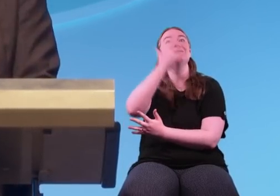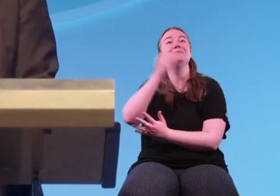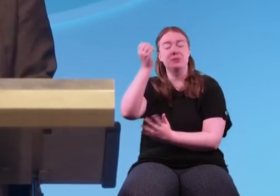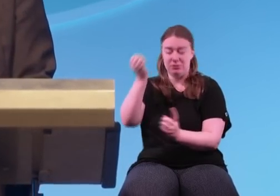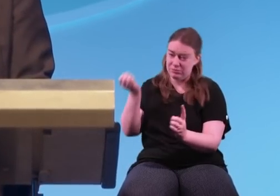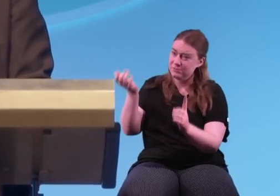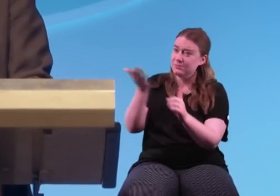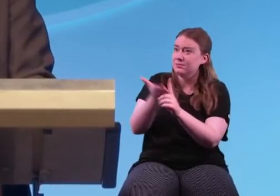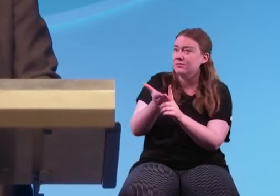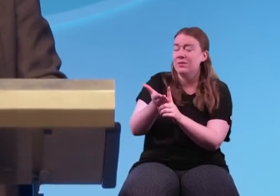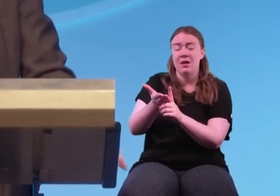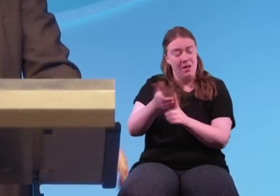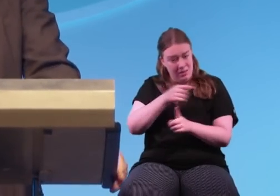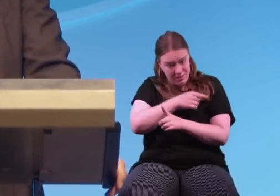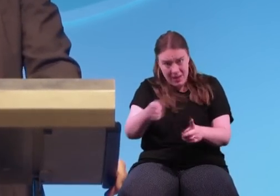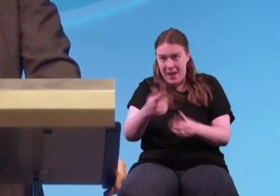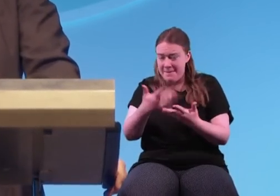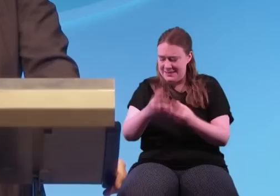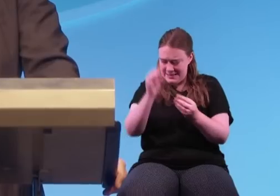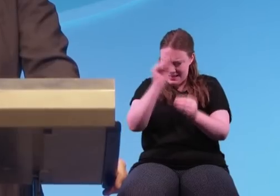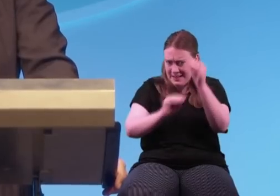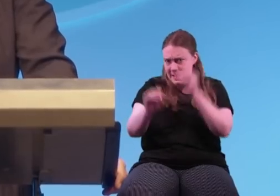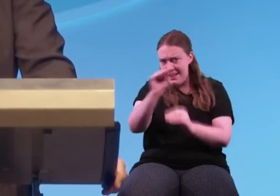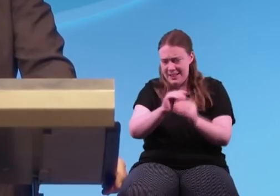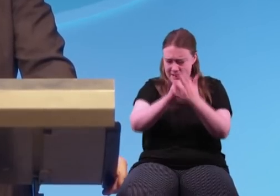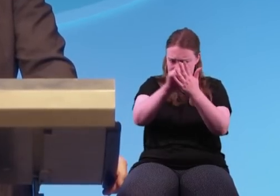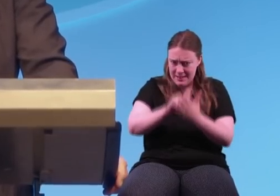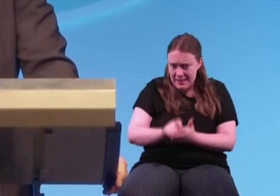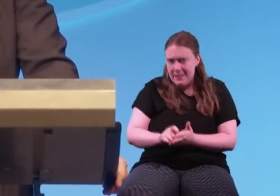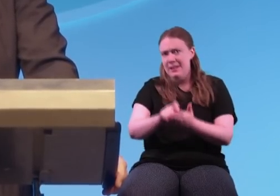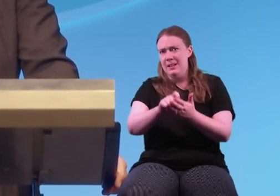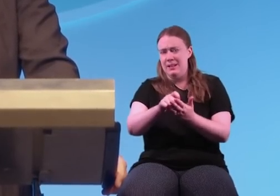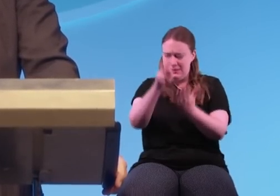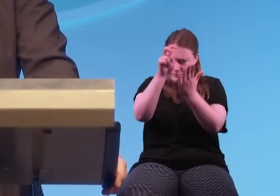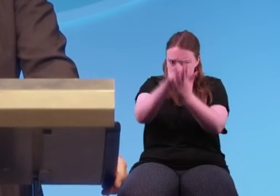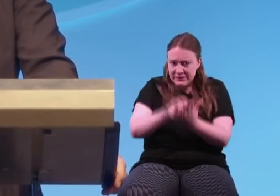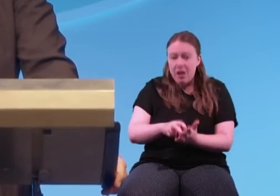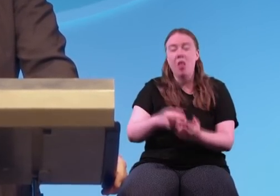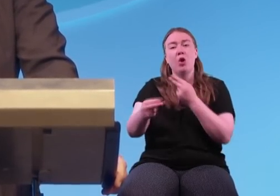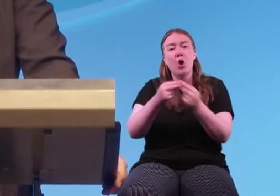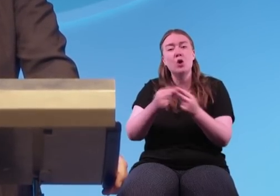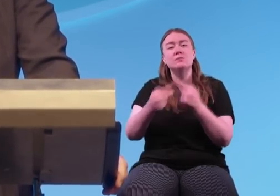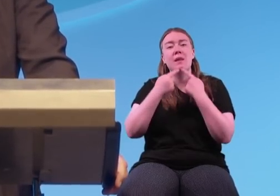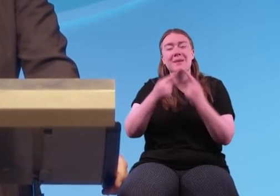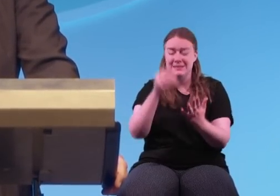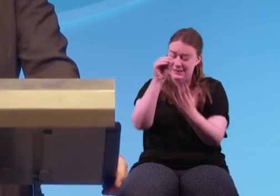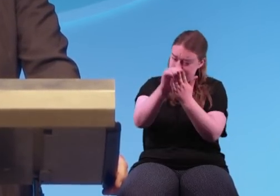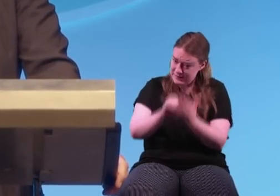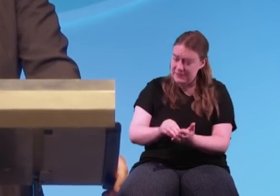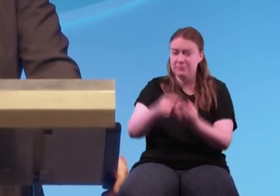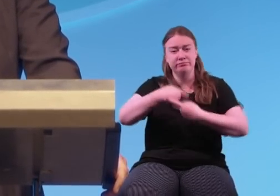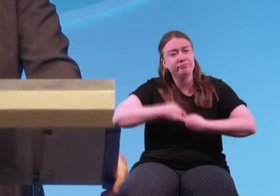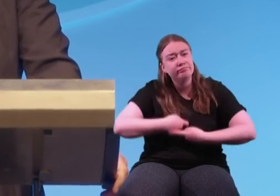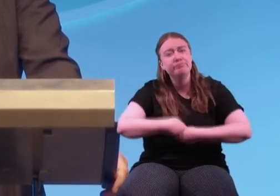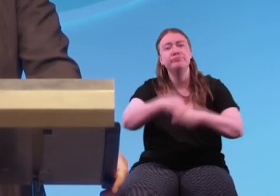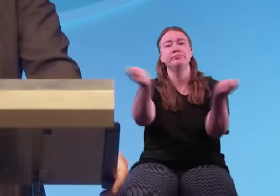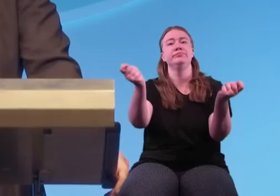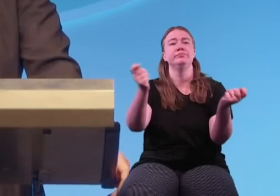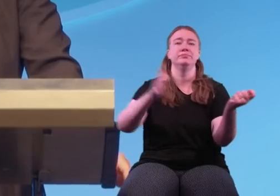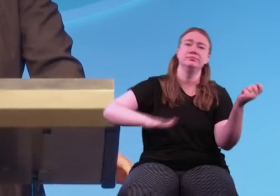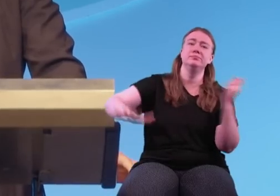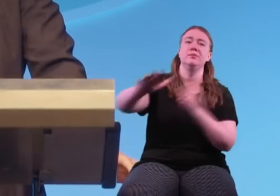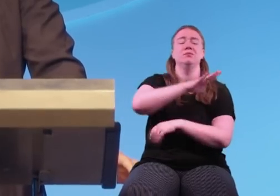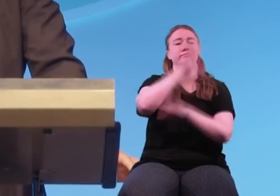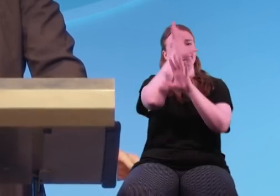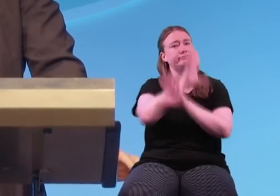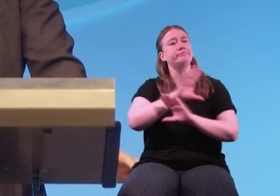with formulating and communicating the gospel. And as he says in the Corinthian epistle, that he